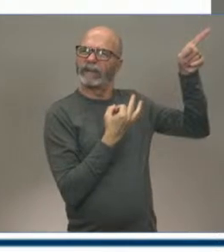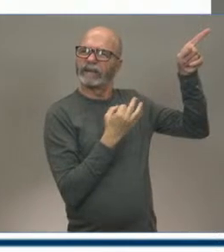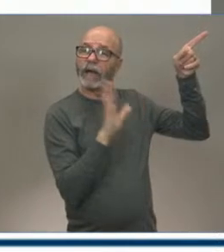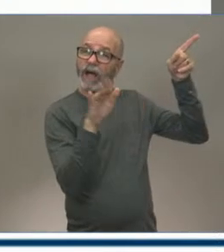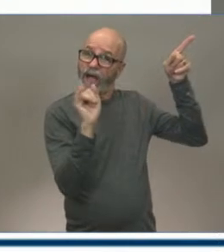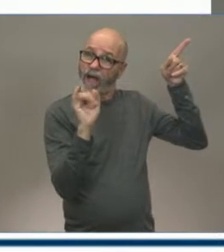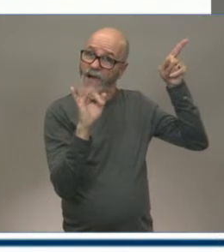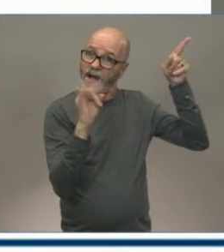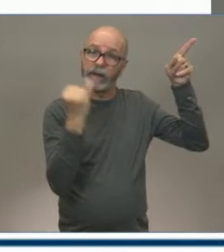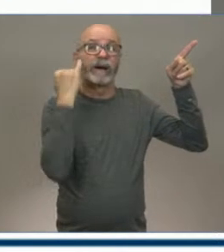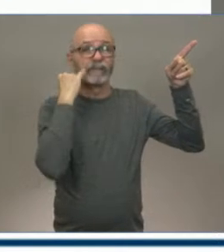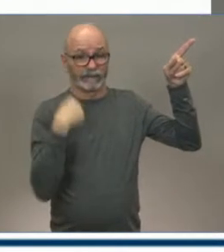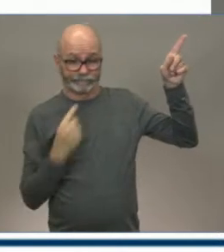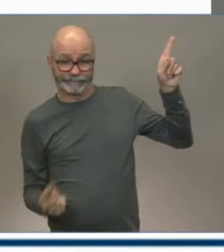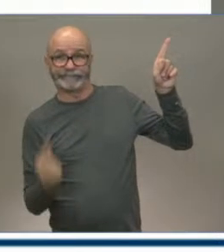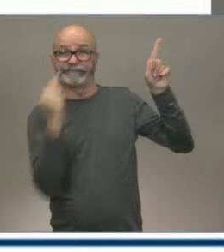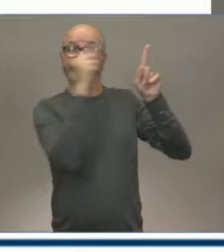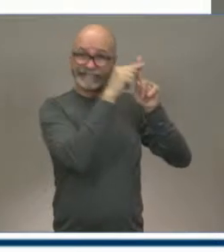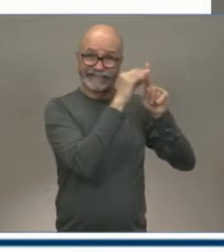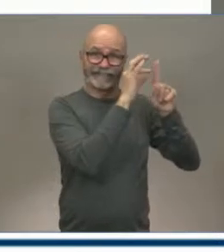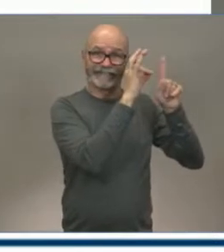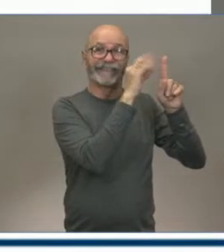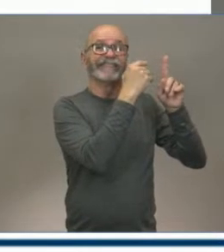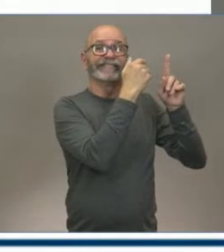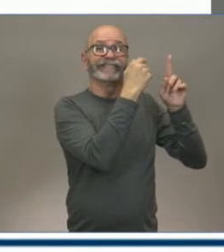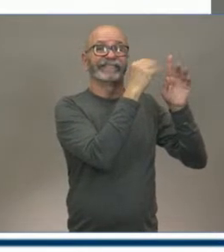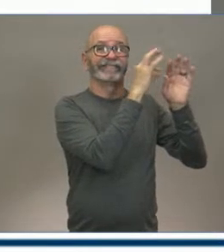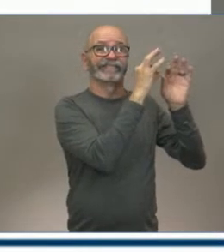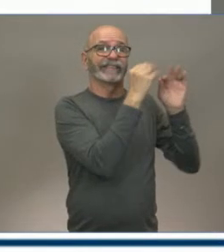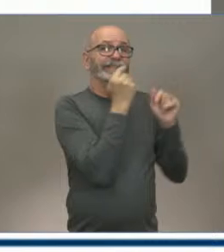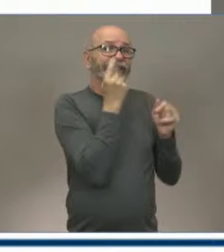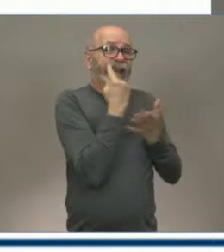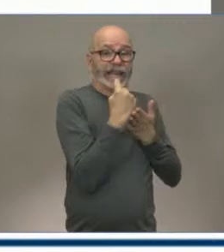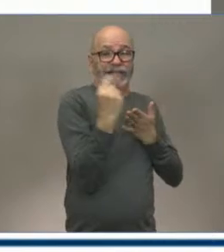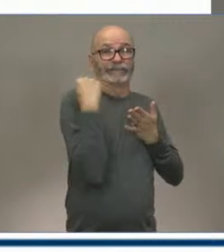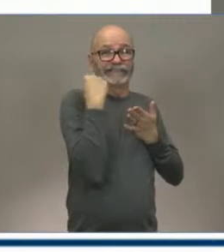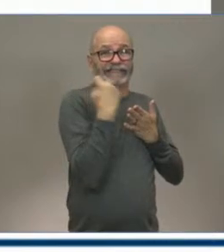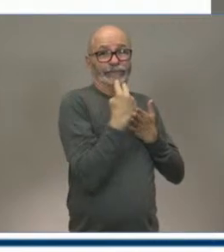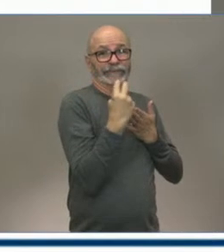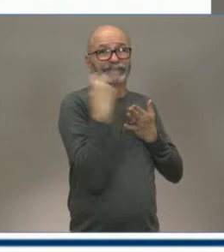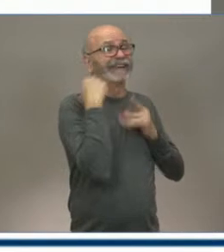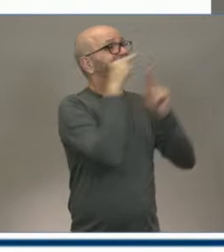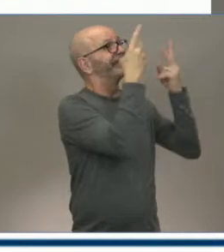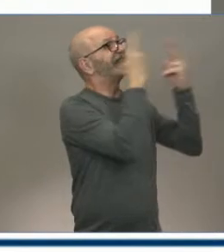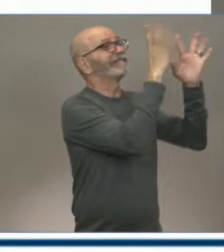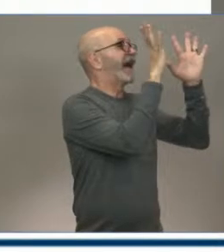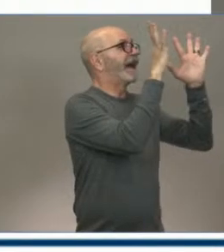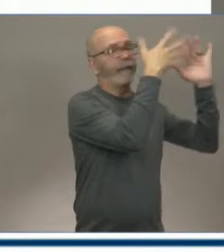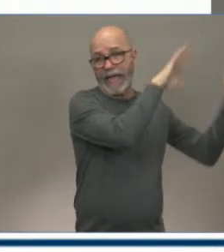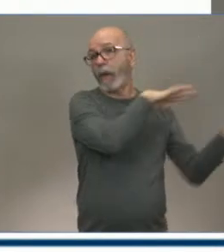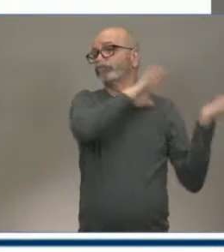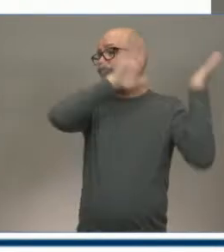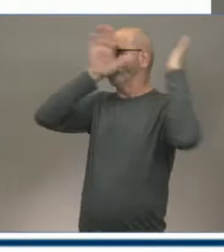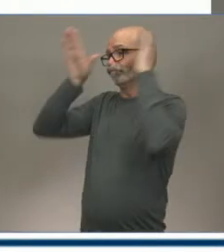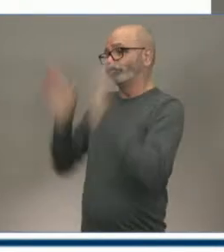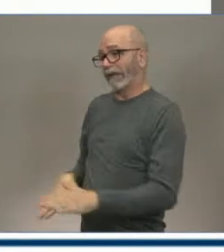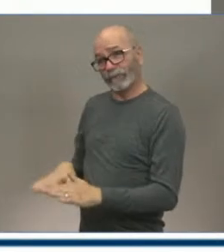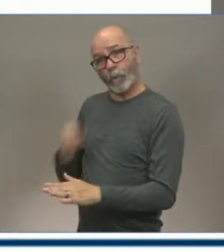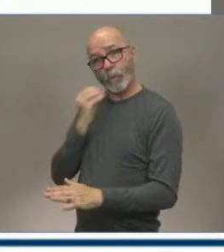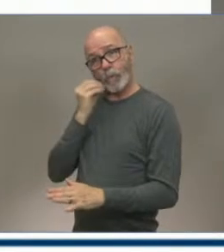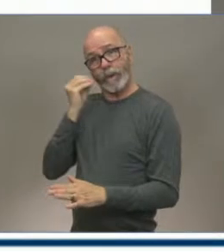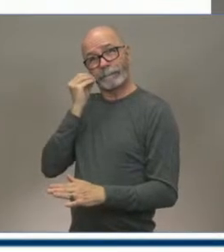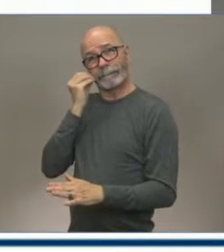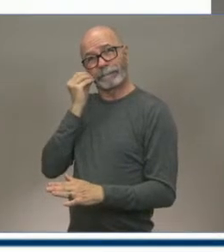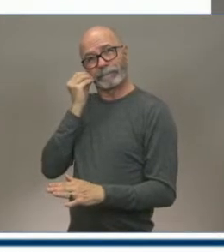Brunswick and have come back to Nova Scotia within the last 2 weeks, we're asking you to isolate immediately and go online and book a